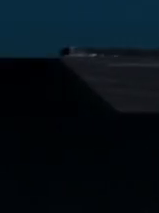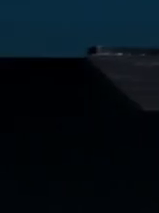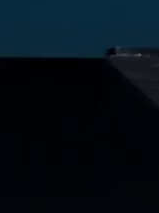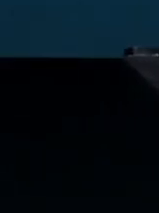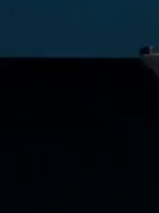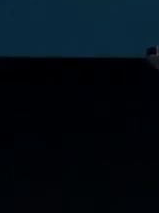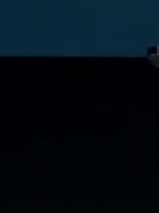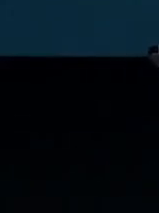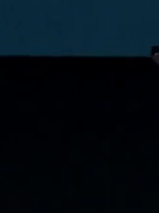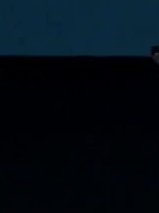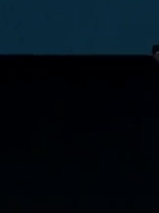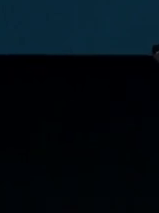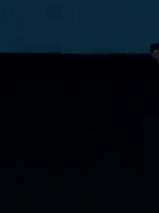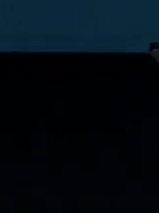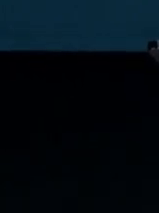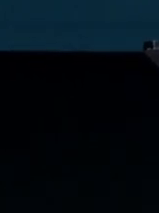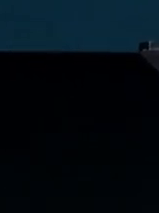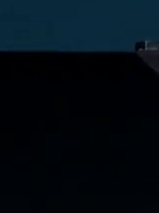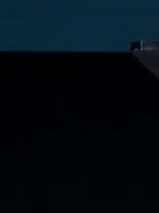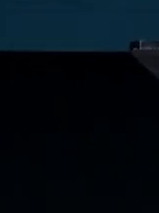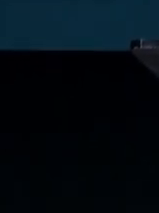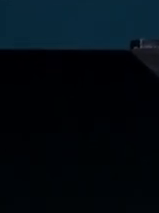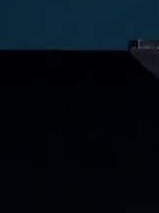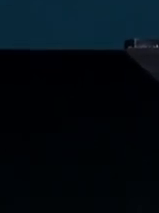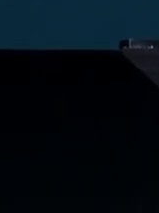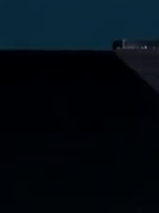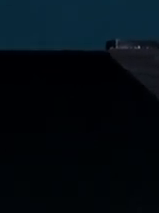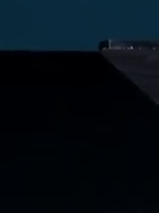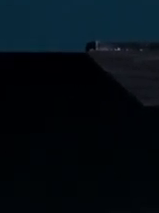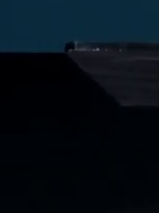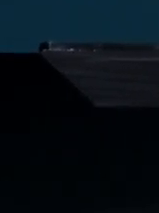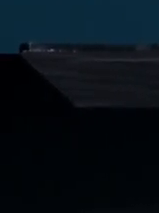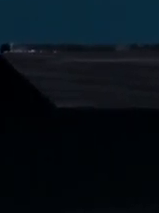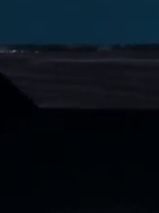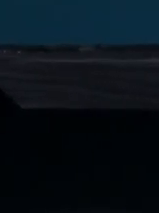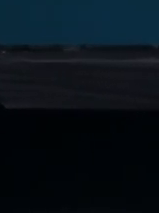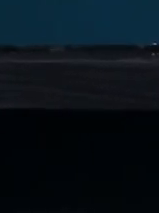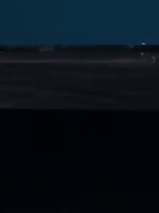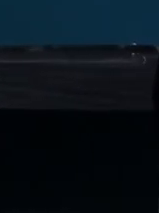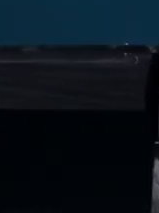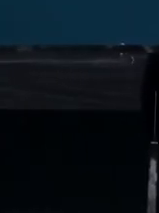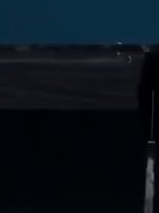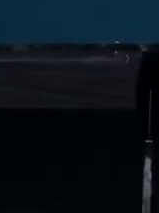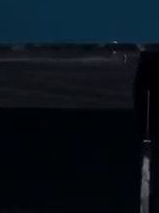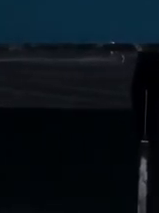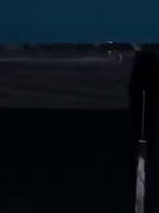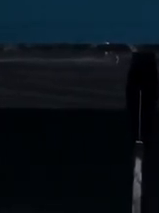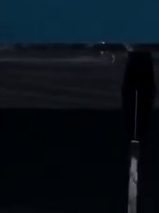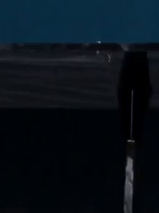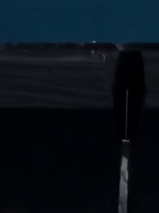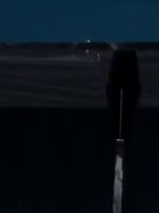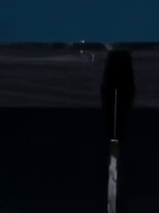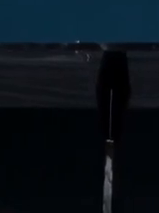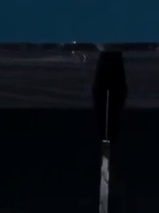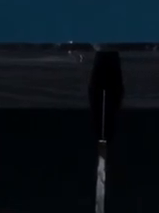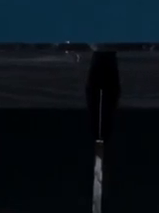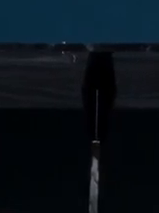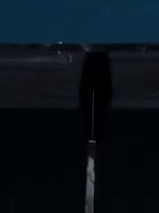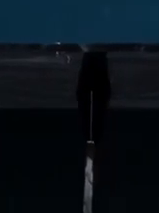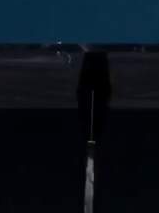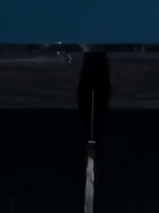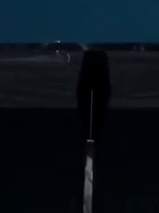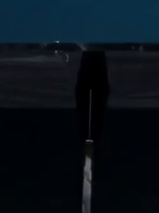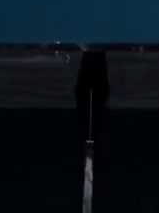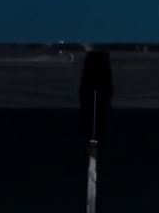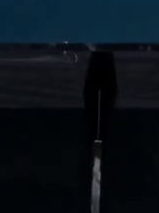that that Pastor Mike mentioned at the beginning, if you were here, was it's the 128th running of the marathon.